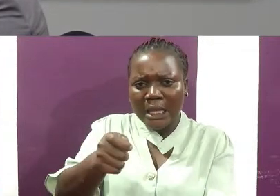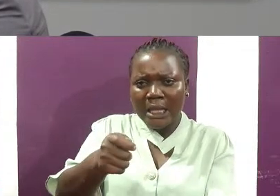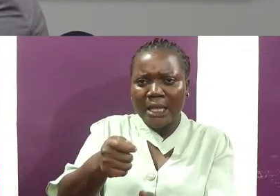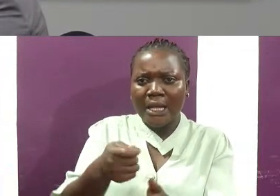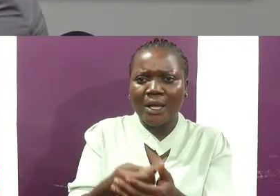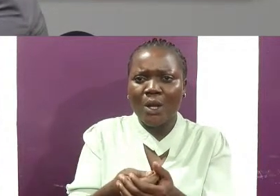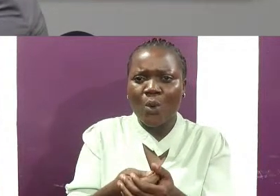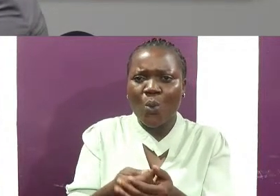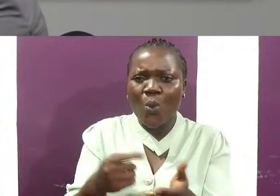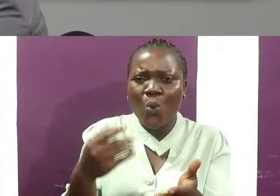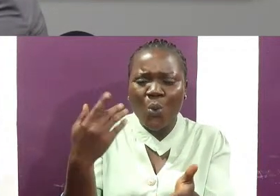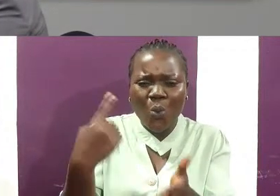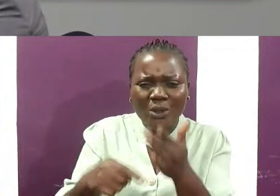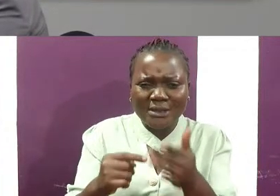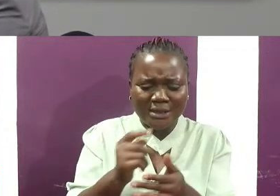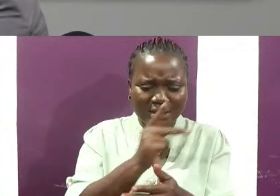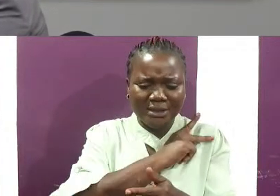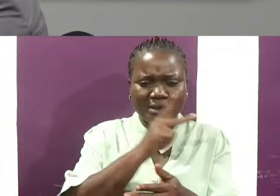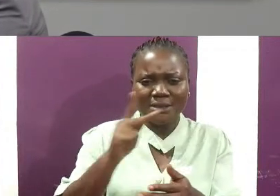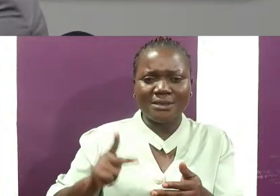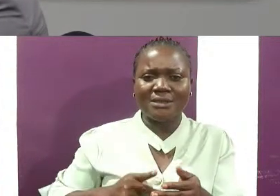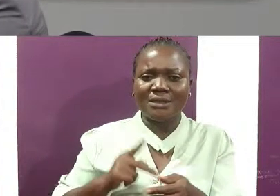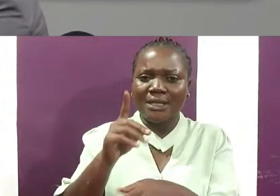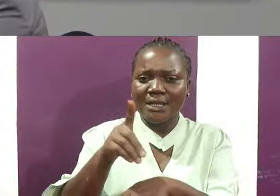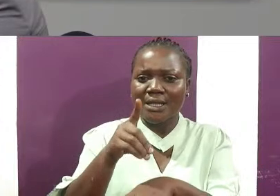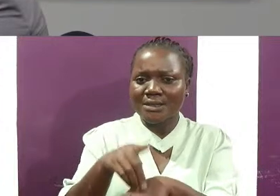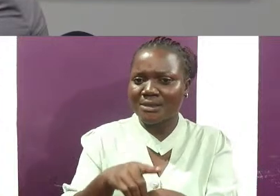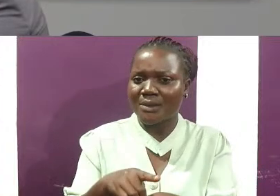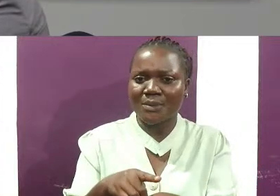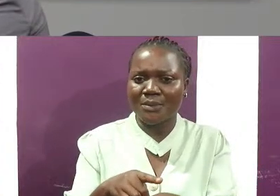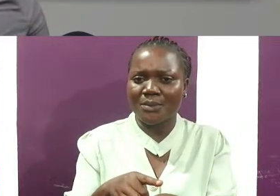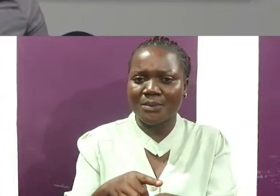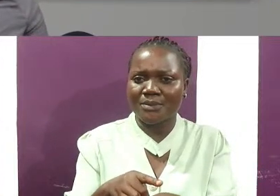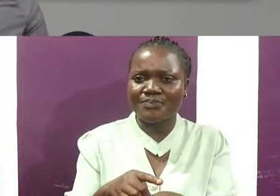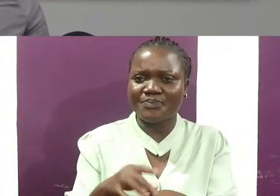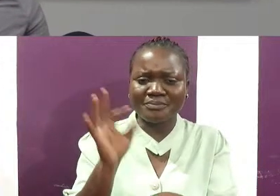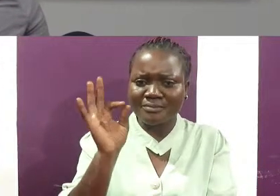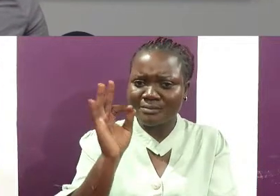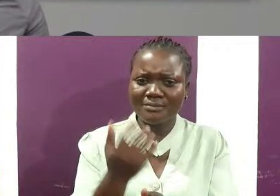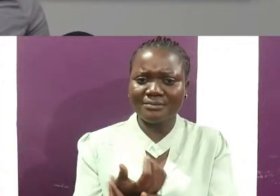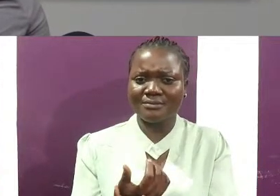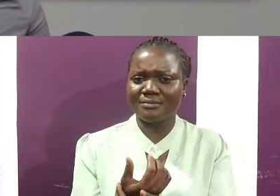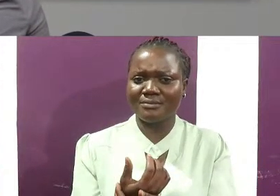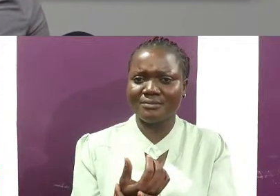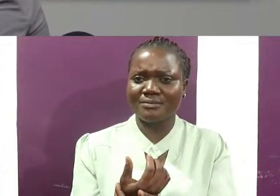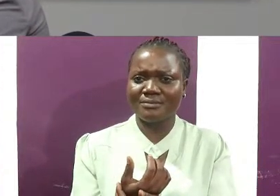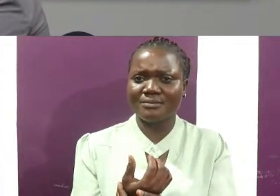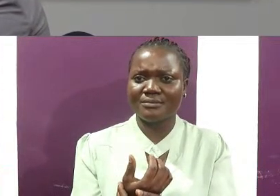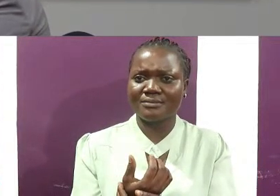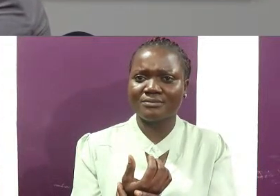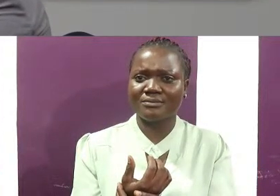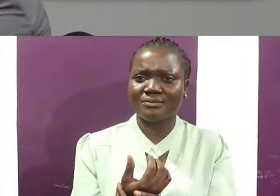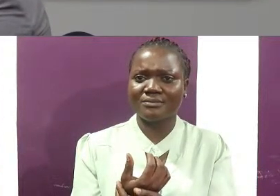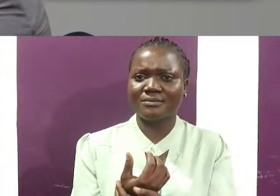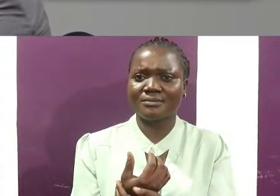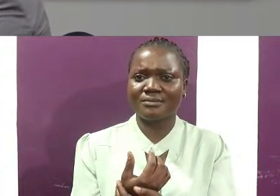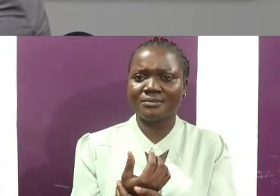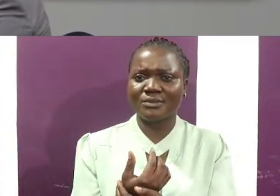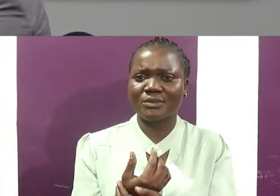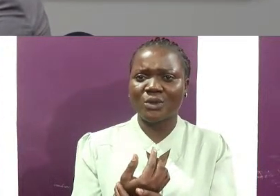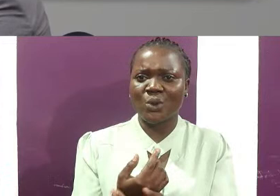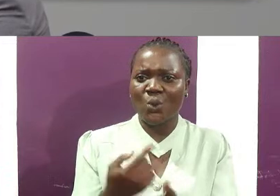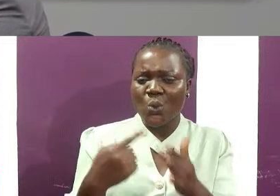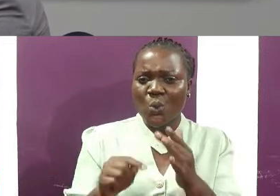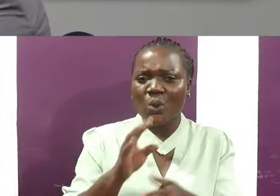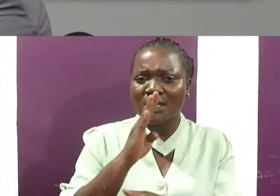kingdom's law is going to be by preaching that gospel sermon. Mm-hmm. And whatever Peter would loosen or bound would be the same in